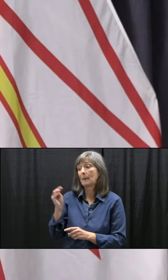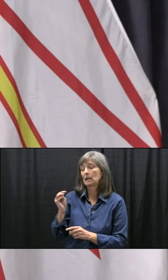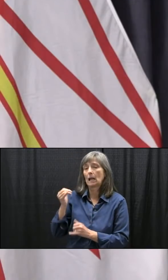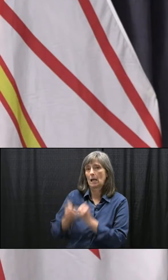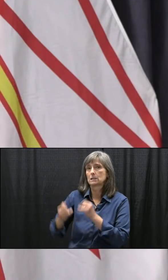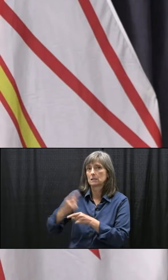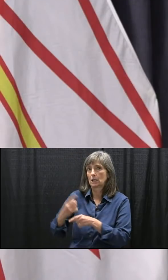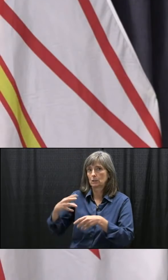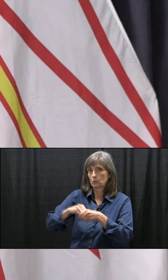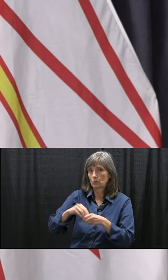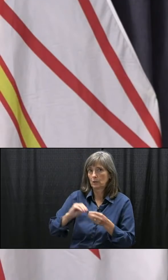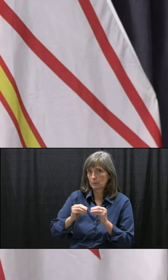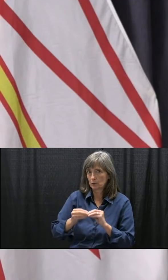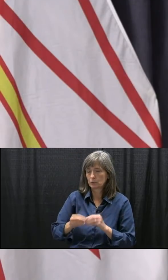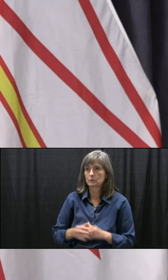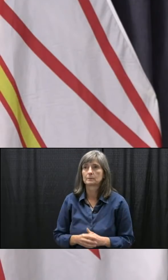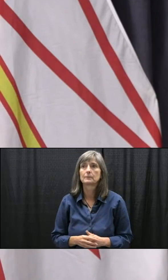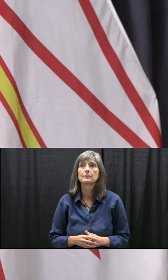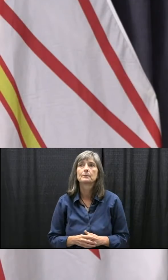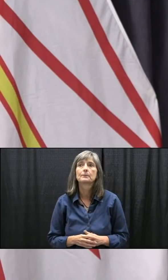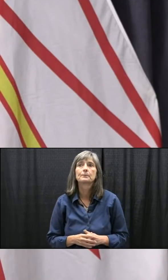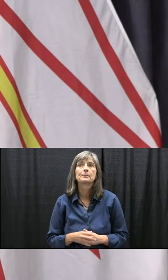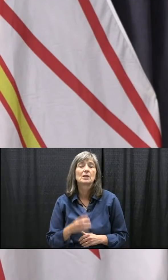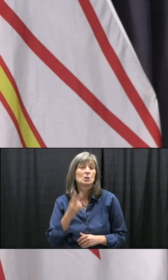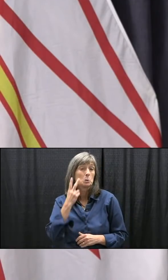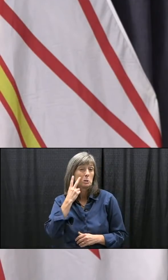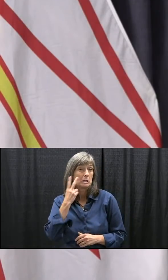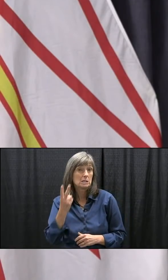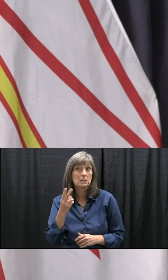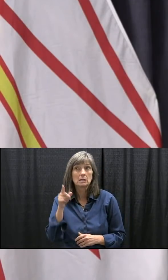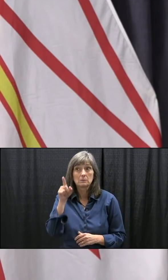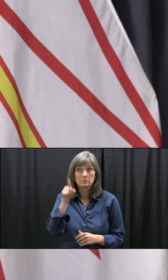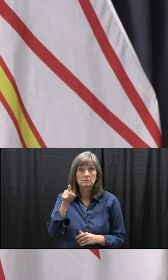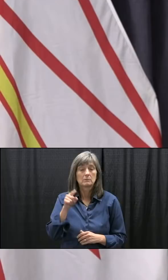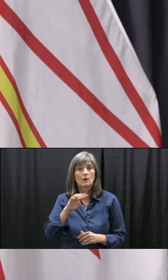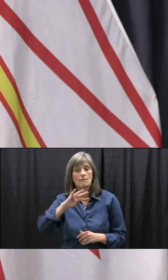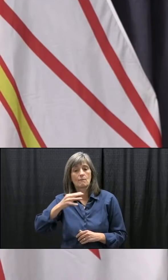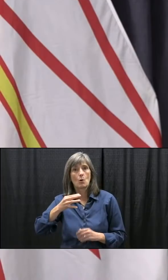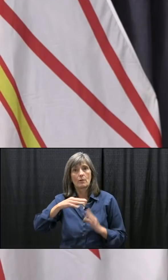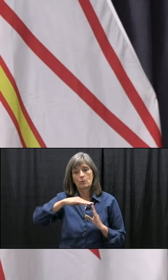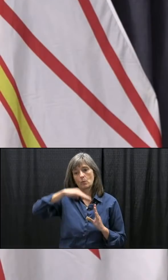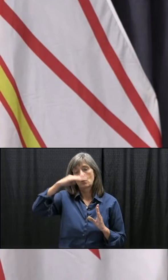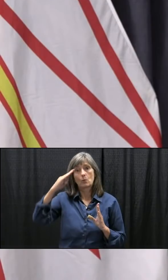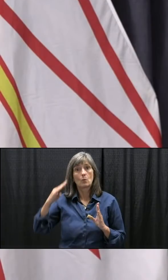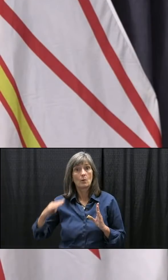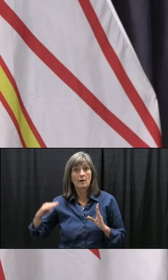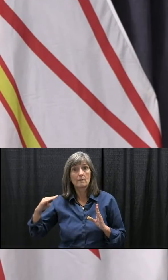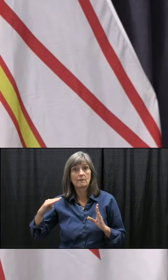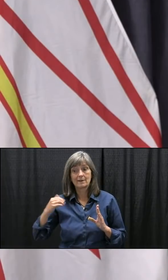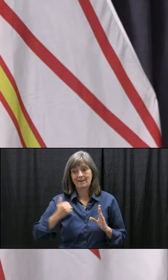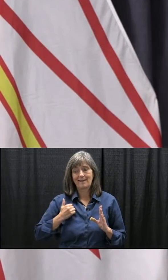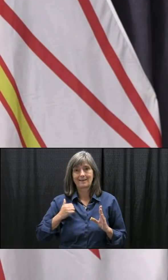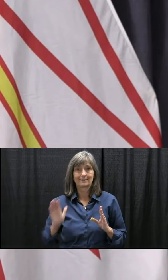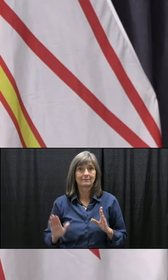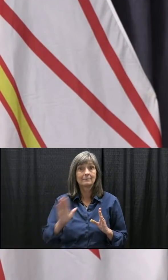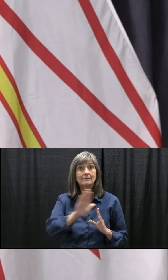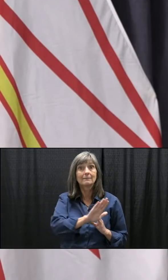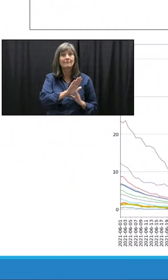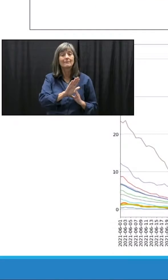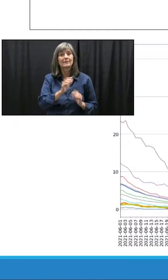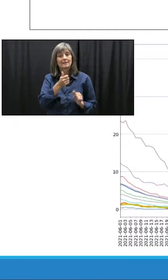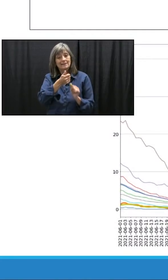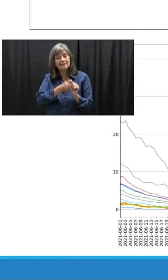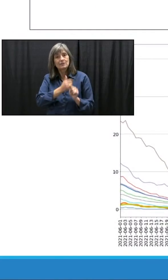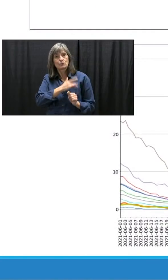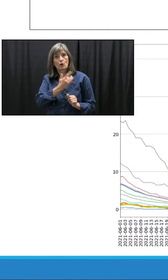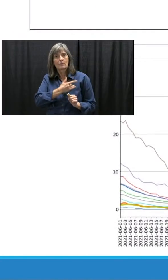So the first thing that you want to see when you look at the COVID-19 fourth wave in Canada is that different provinces